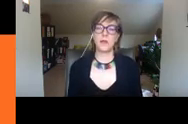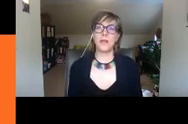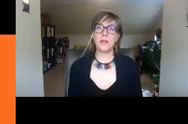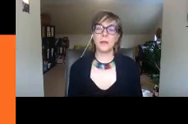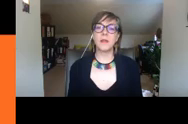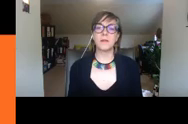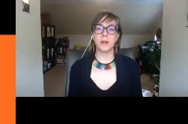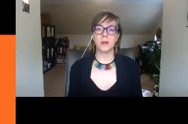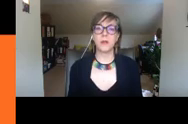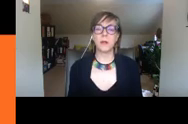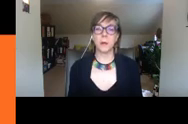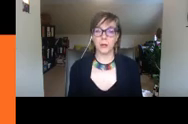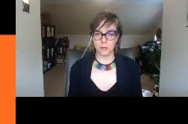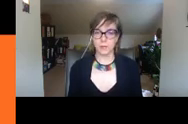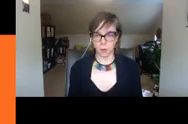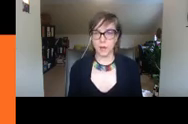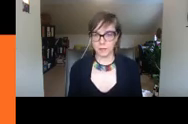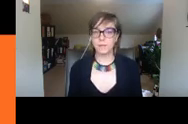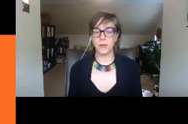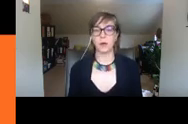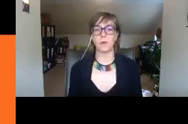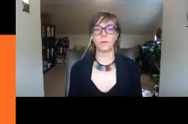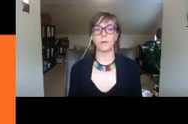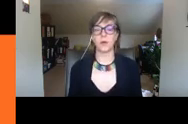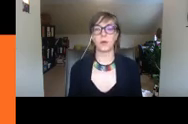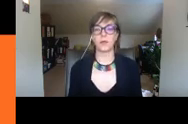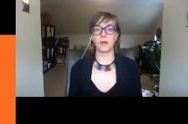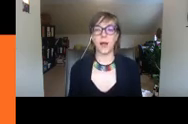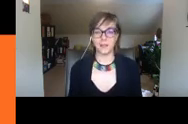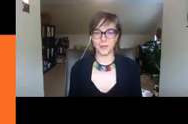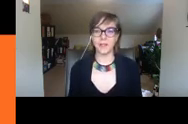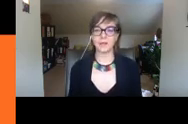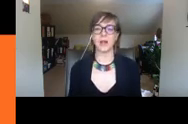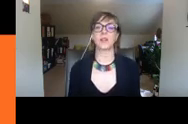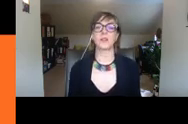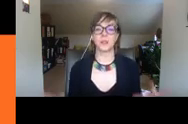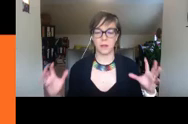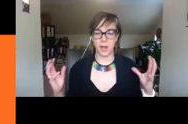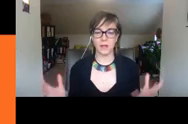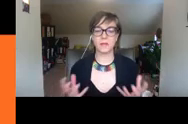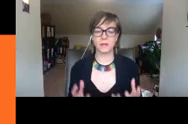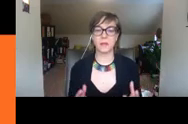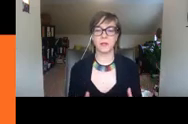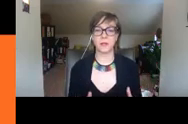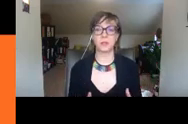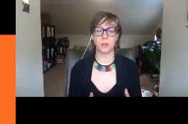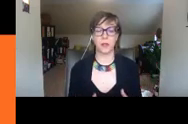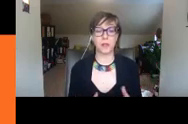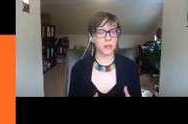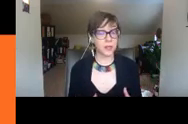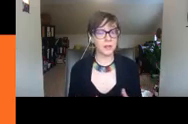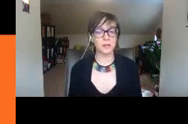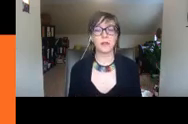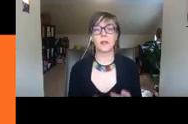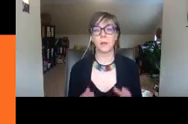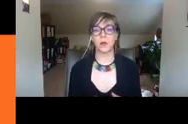can be a very positive moment. It's not divisive. It actually has the potential, and I think